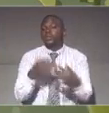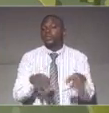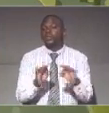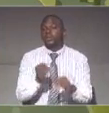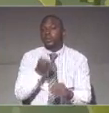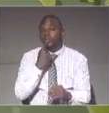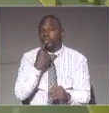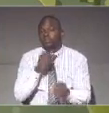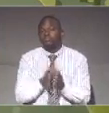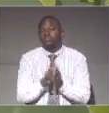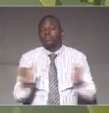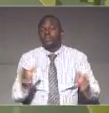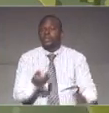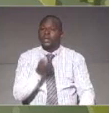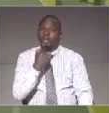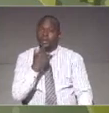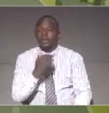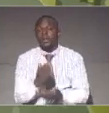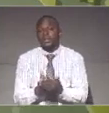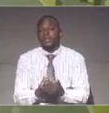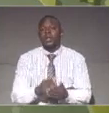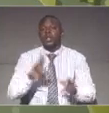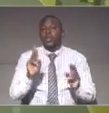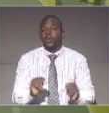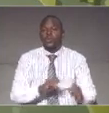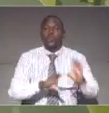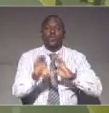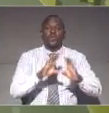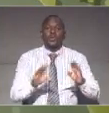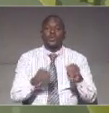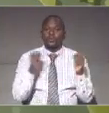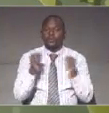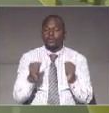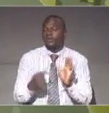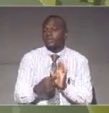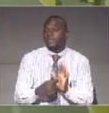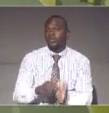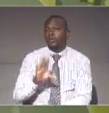and decentralize treatment of some non-communicable diseases like cancer.